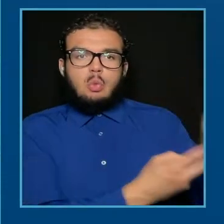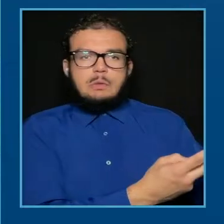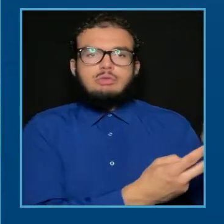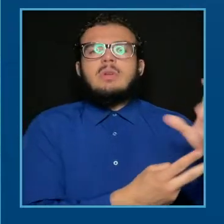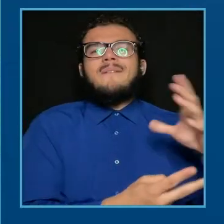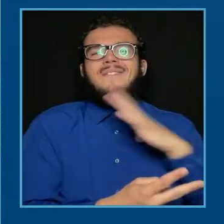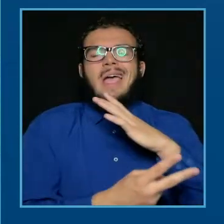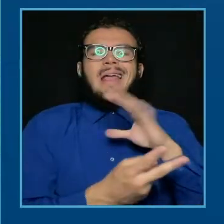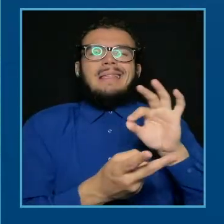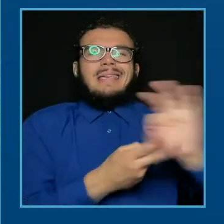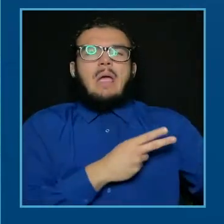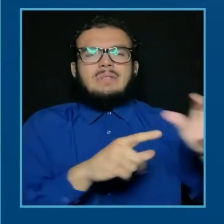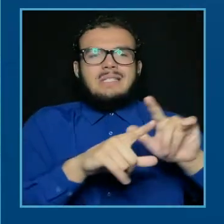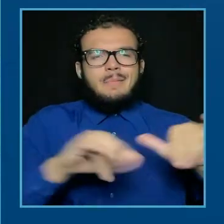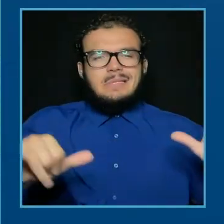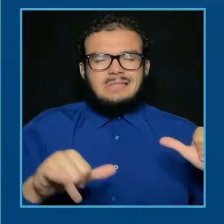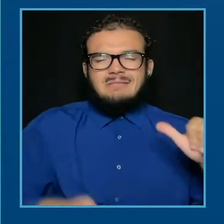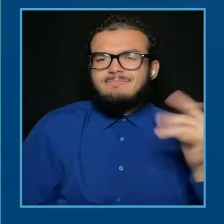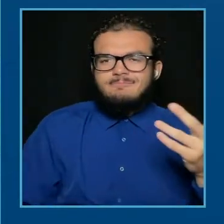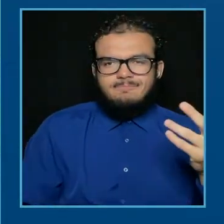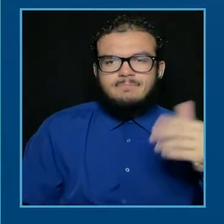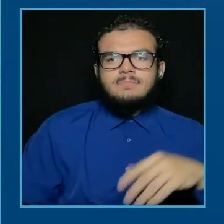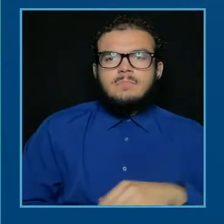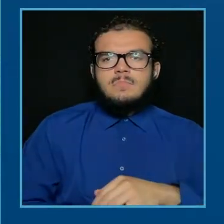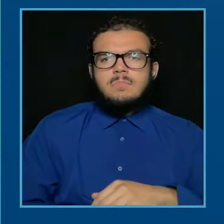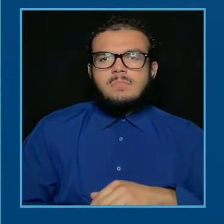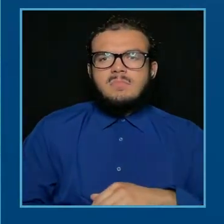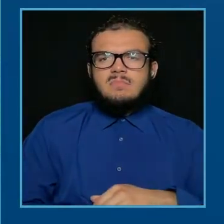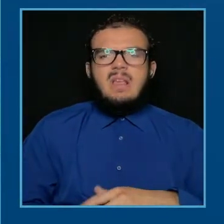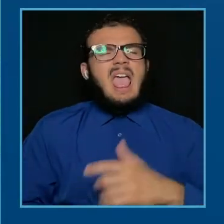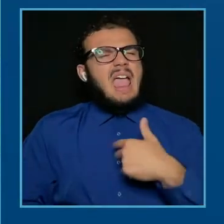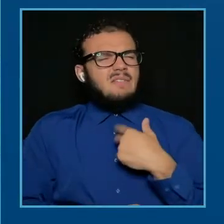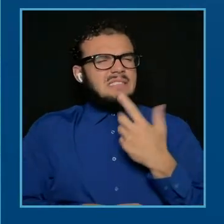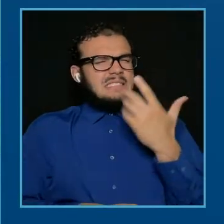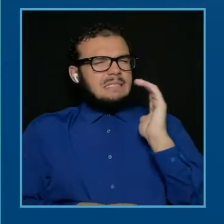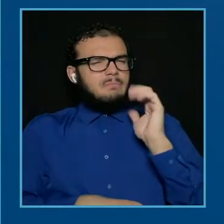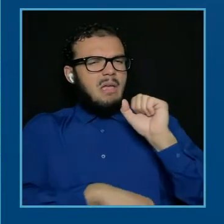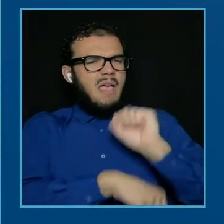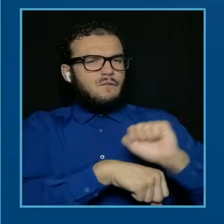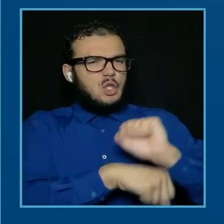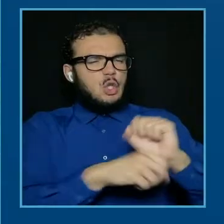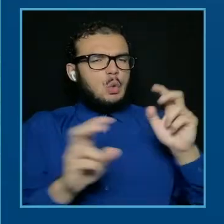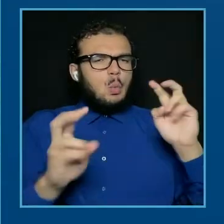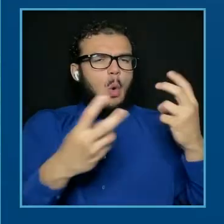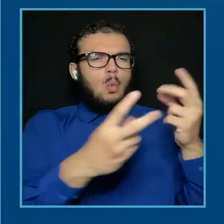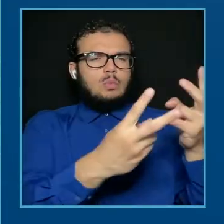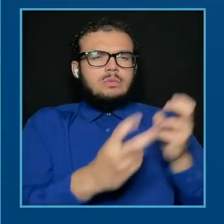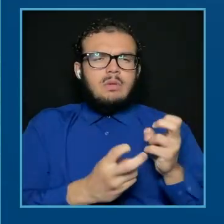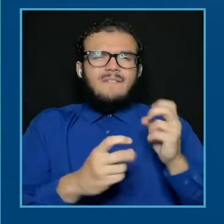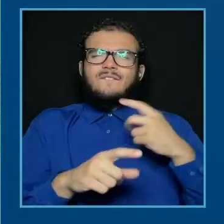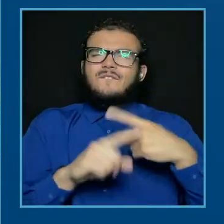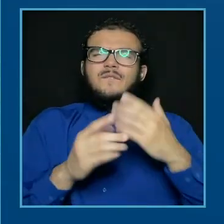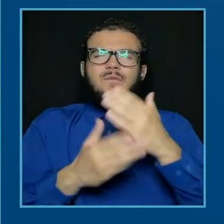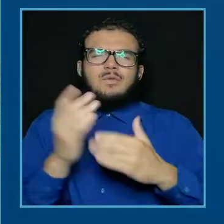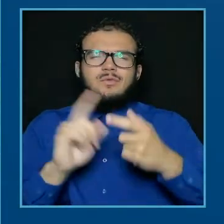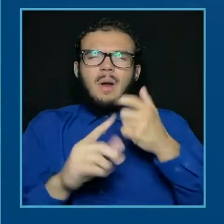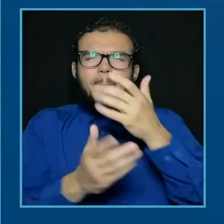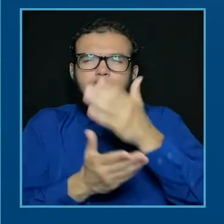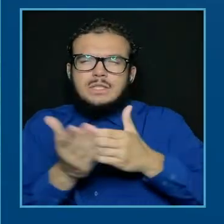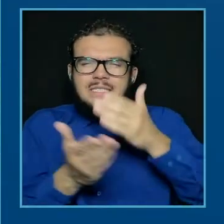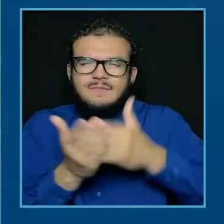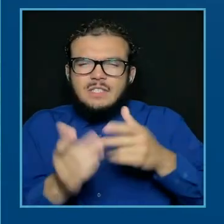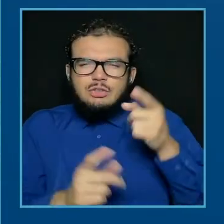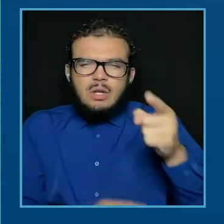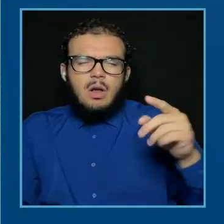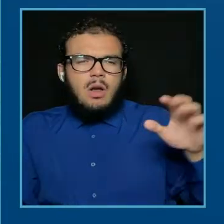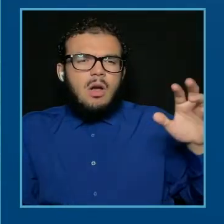them simultaneously. There was an effort, I think, to quote from some provisions of